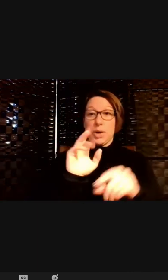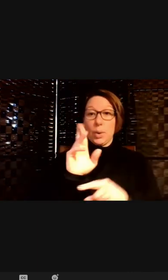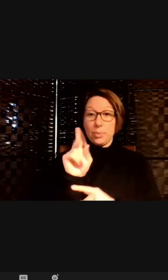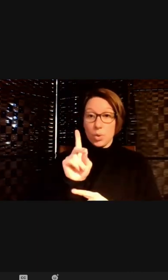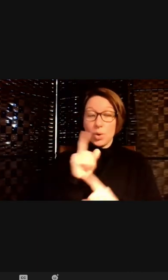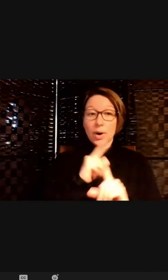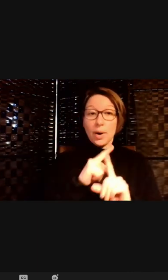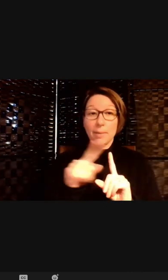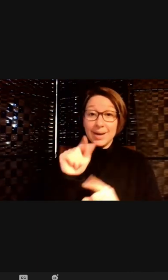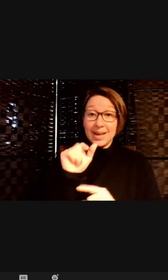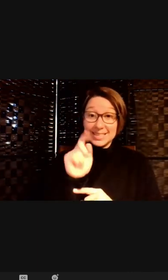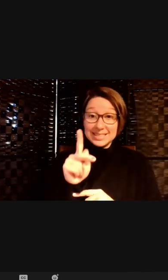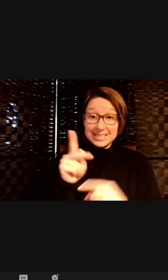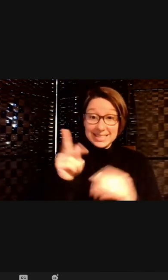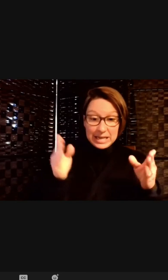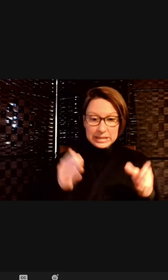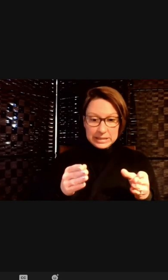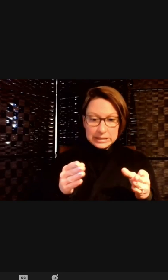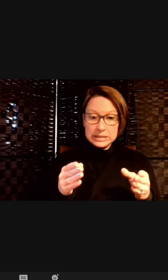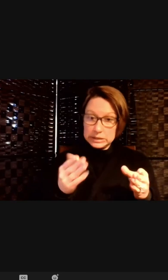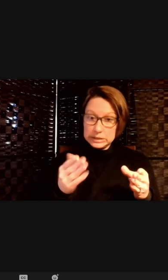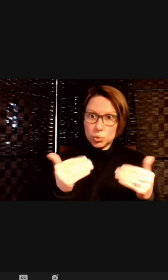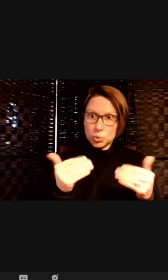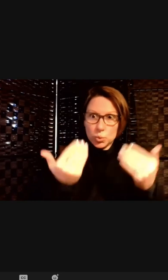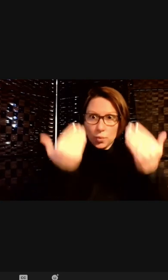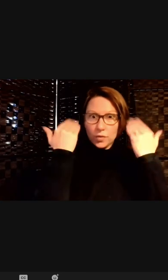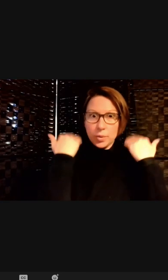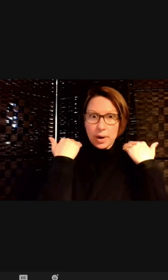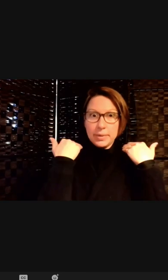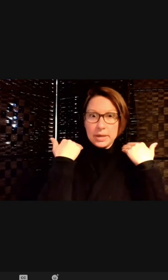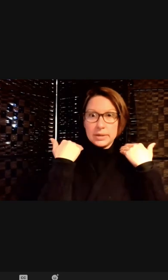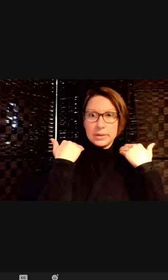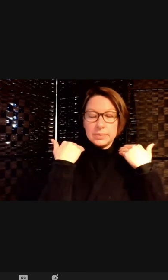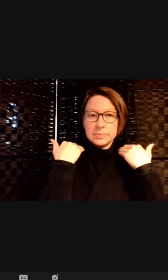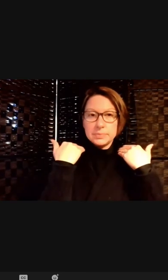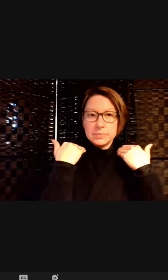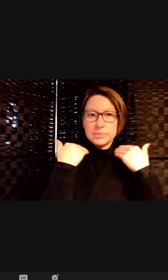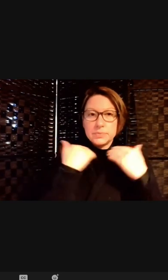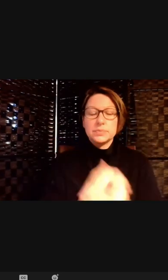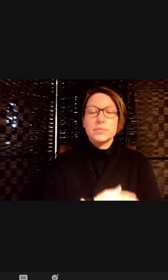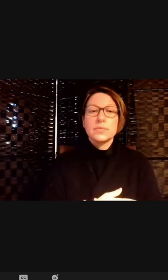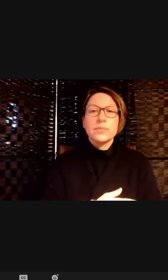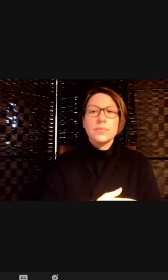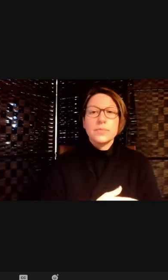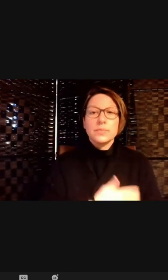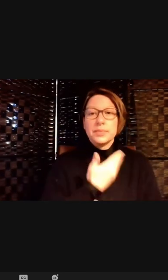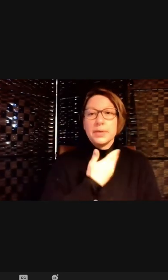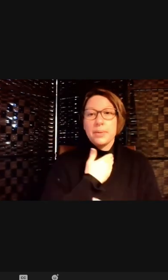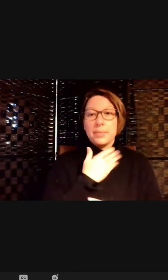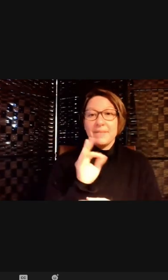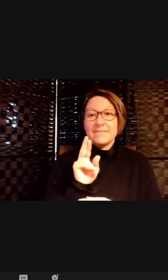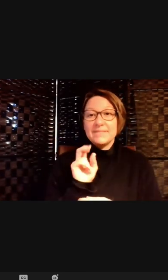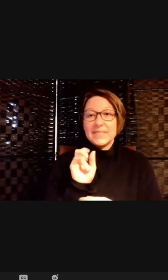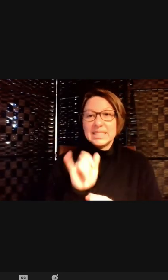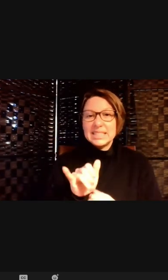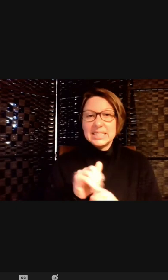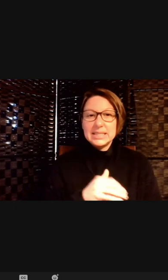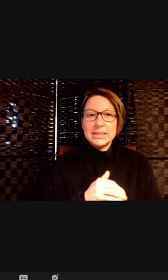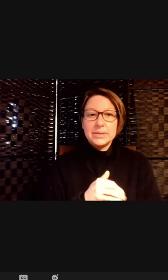at hand has a lot going on. It's pretty overwhelming for her. So even